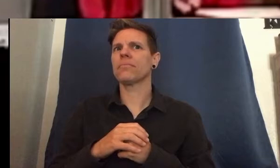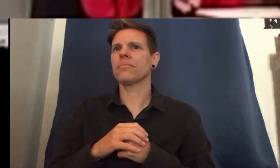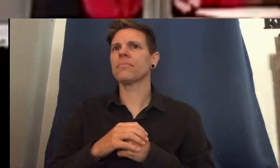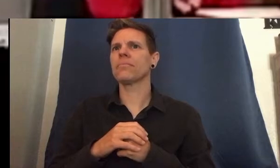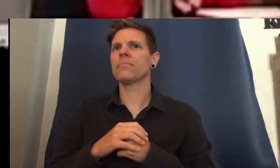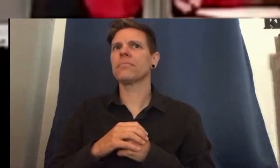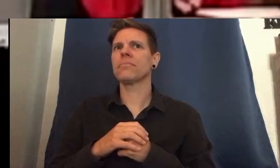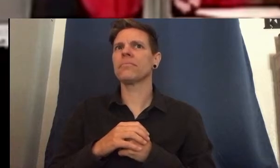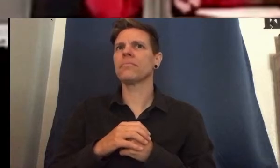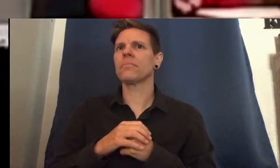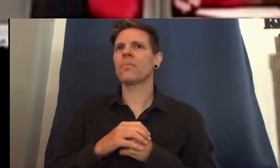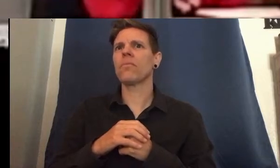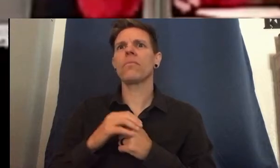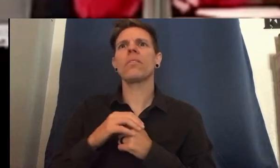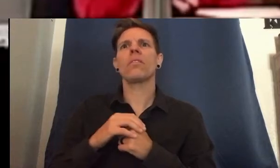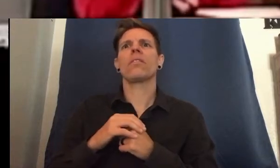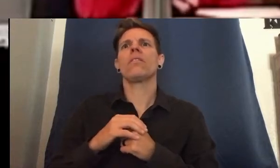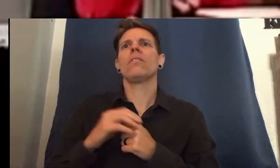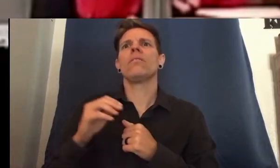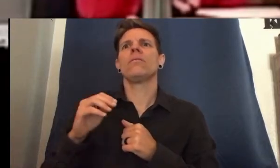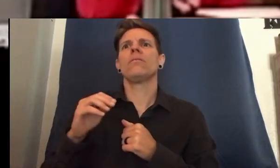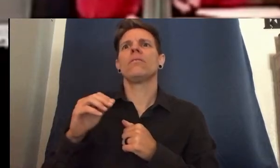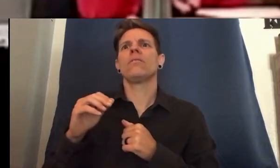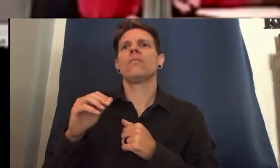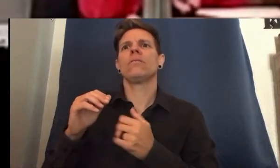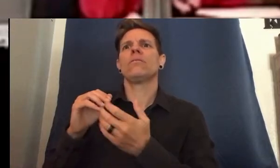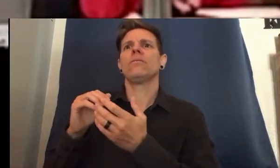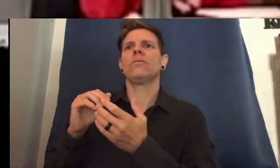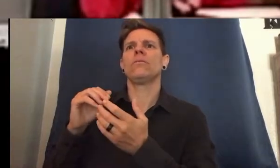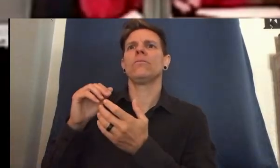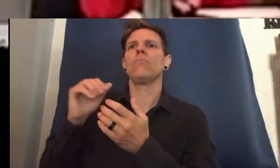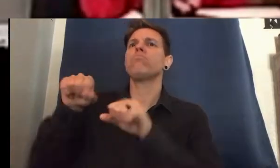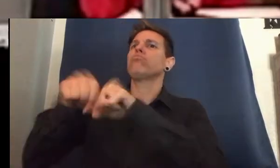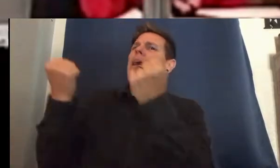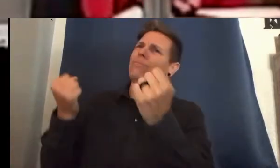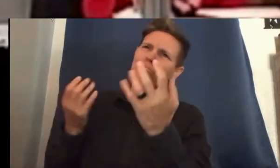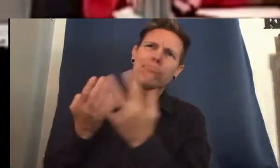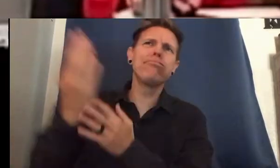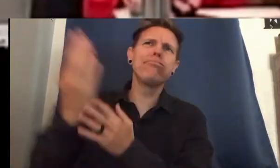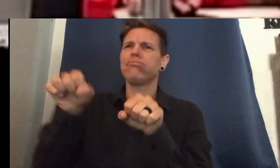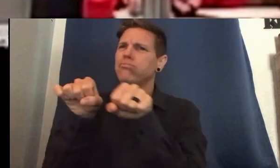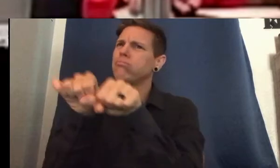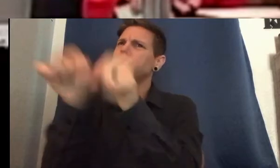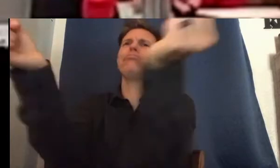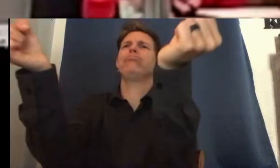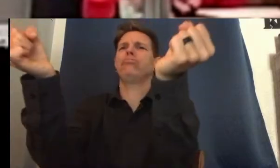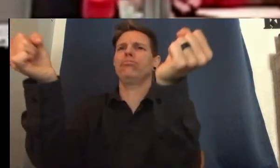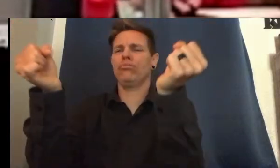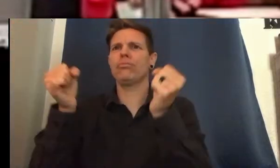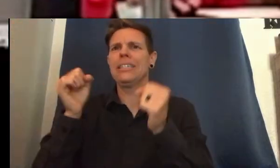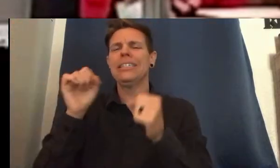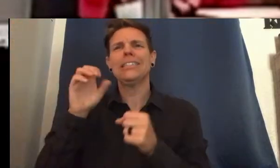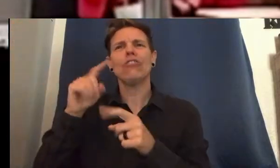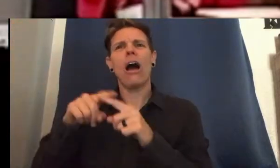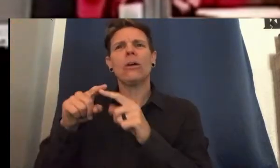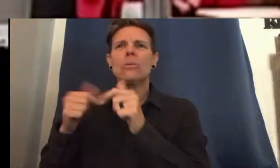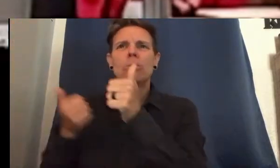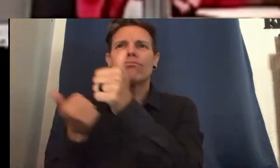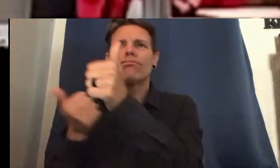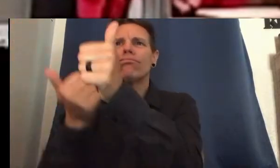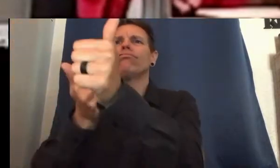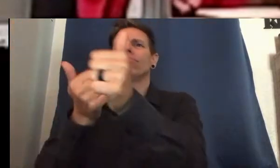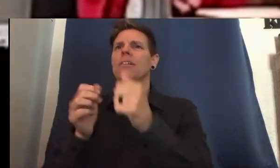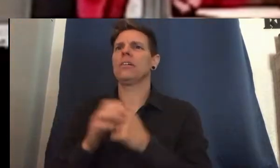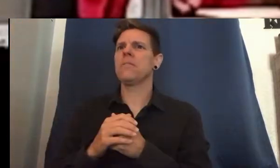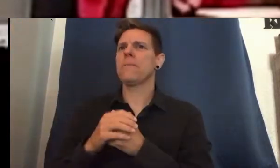were mentioned. Are we beginning to track that? That's a great question. And as you know, early on, the CDC